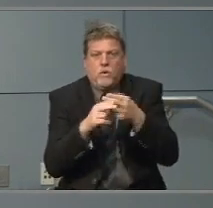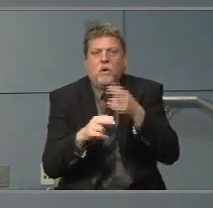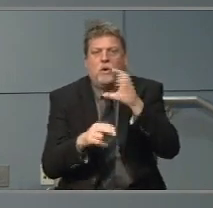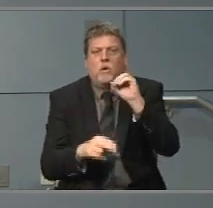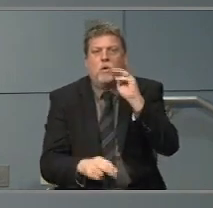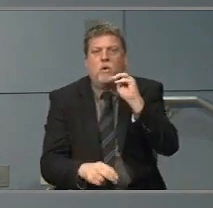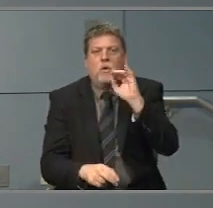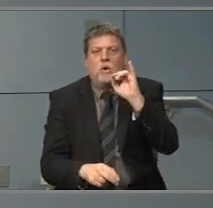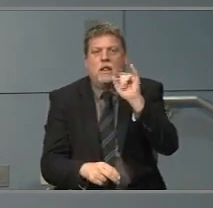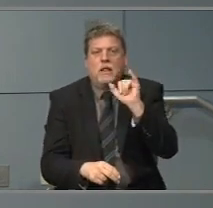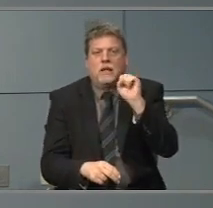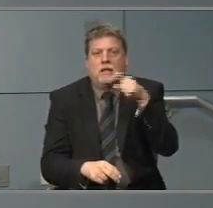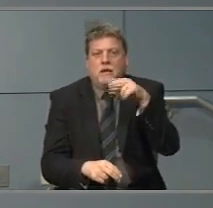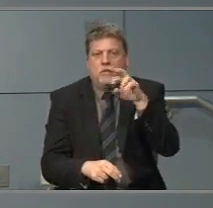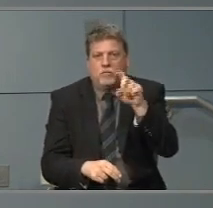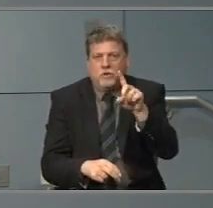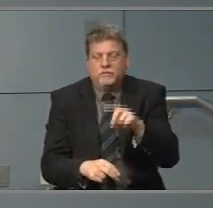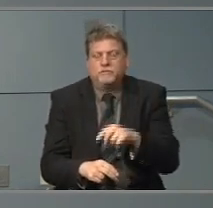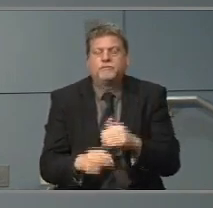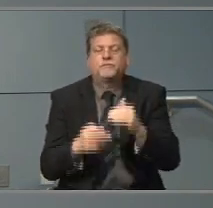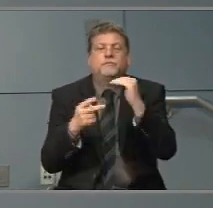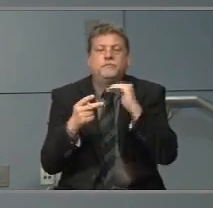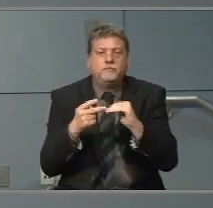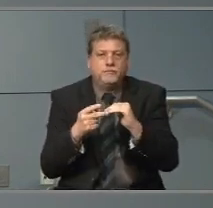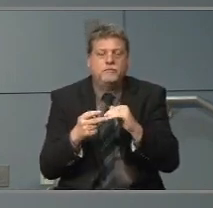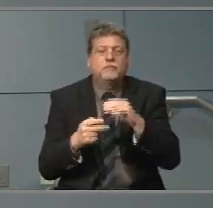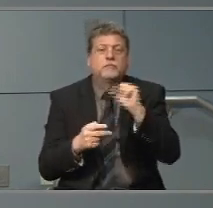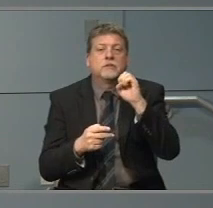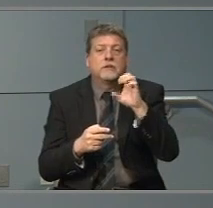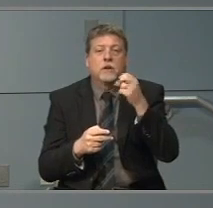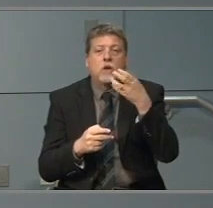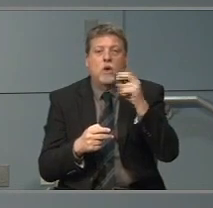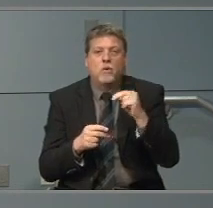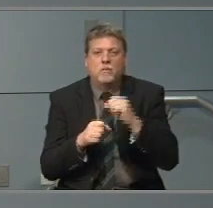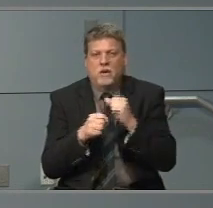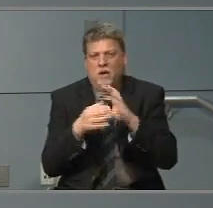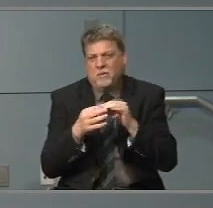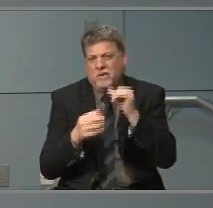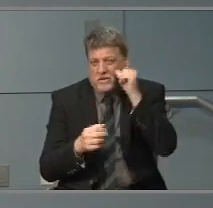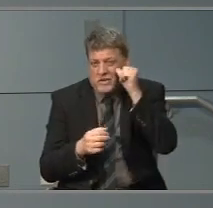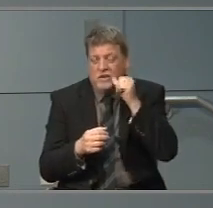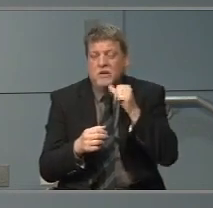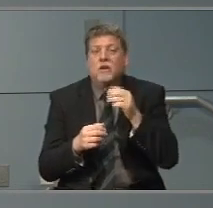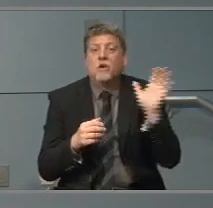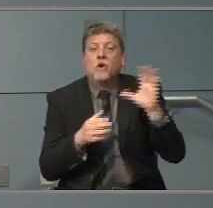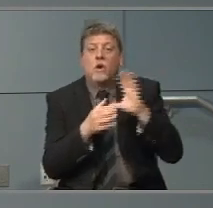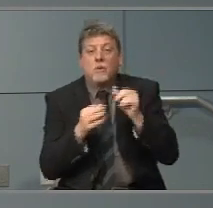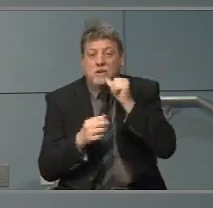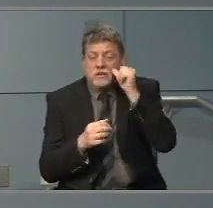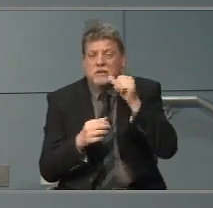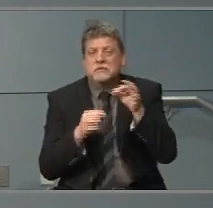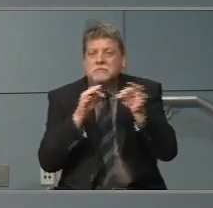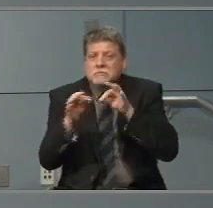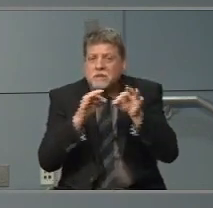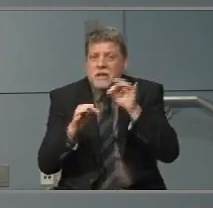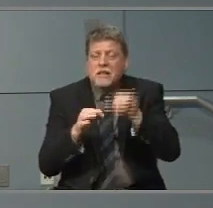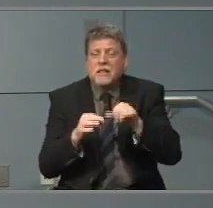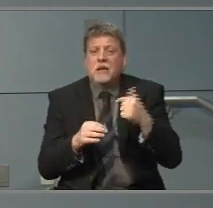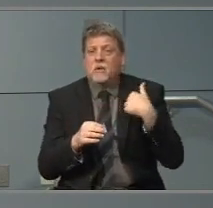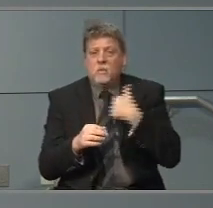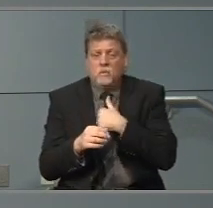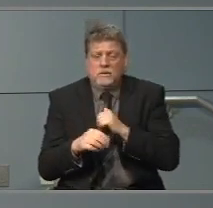yesterday. Confirmation of community transmission means that we are beginning to transition from containment to mitigation so that we can flatten